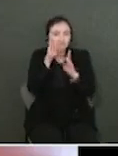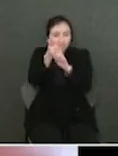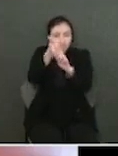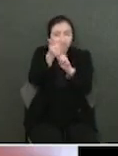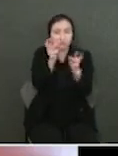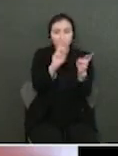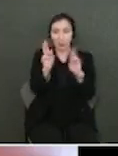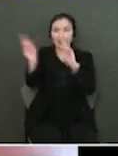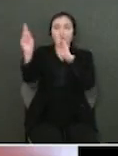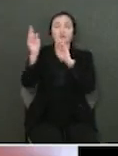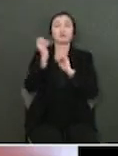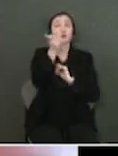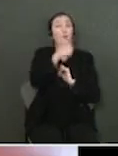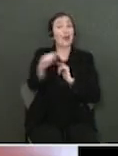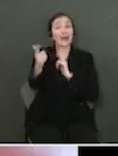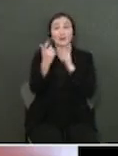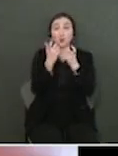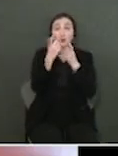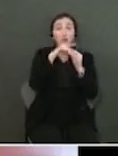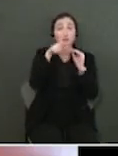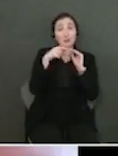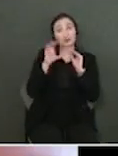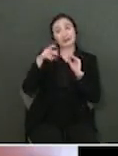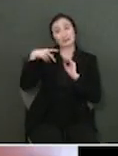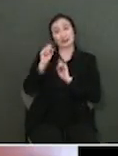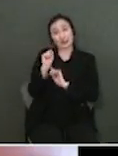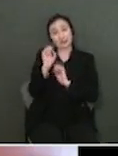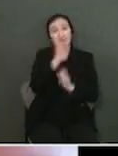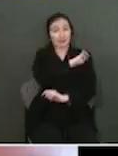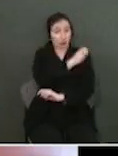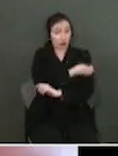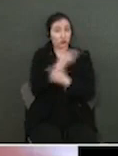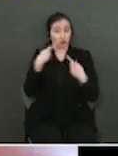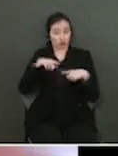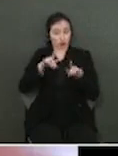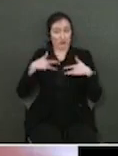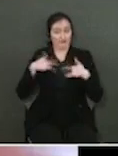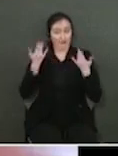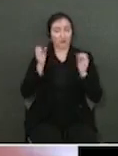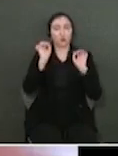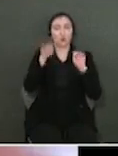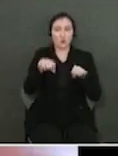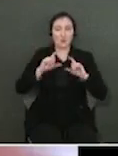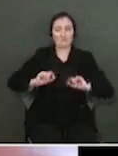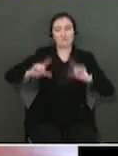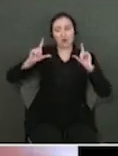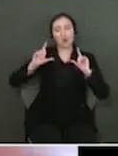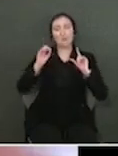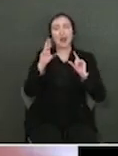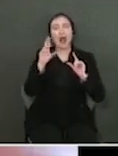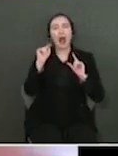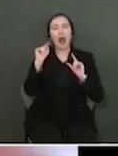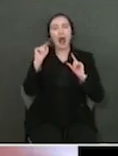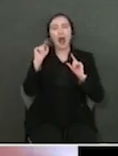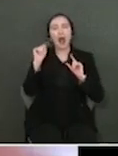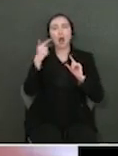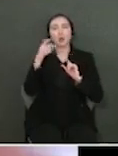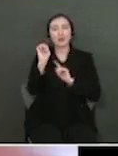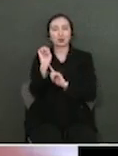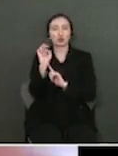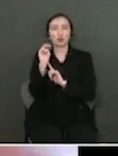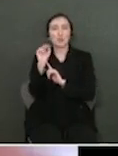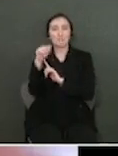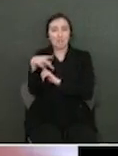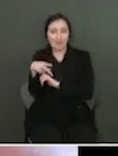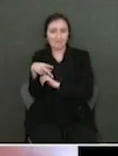any questions that you have about CPS Energy during the event, you can go to our outage map during events like this. If you